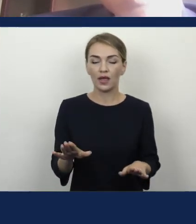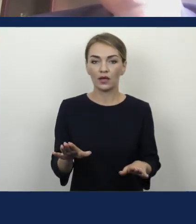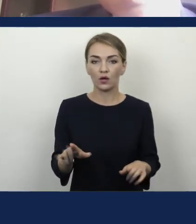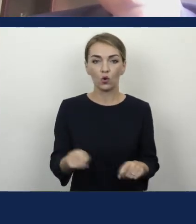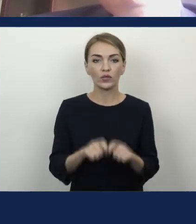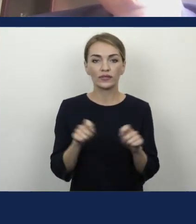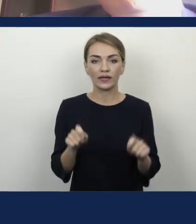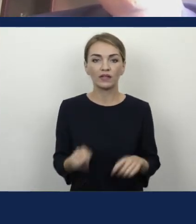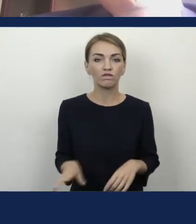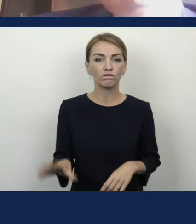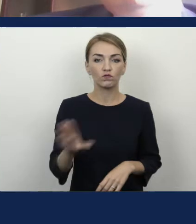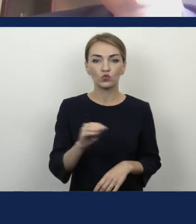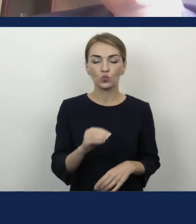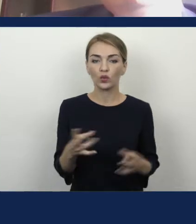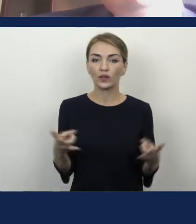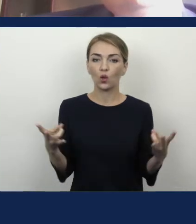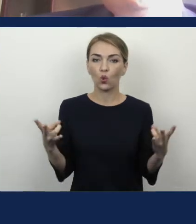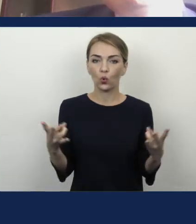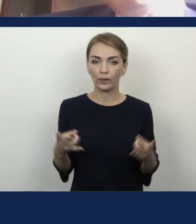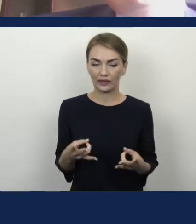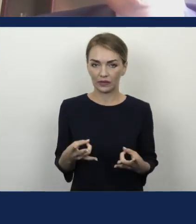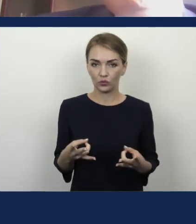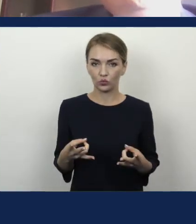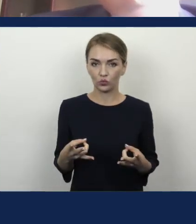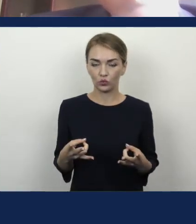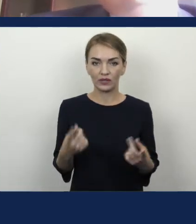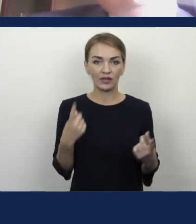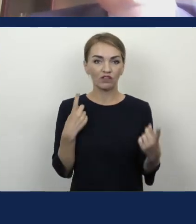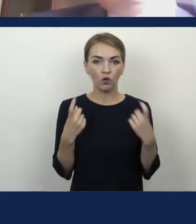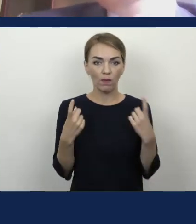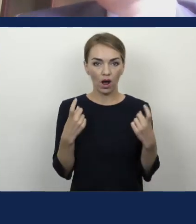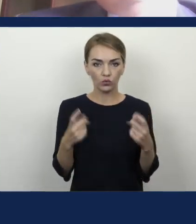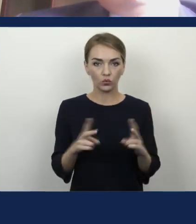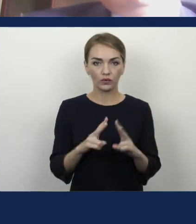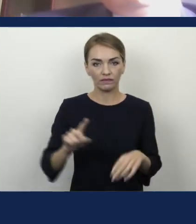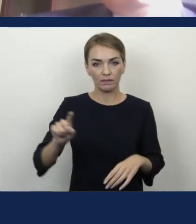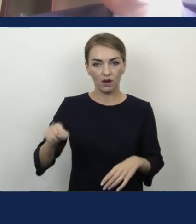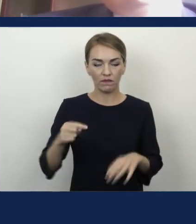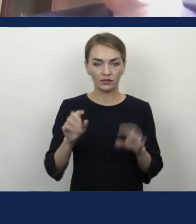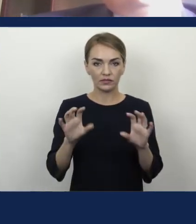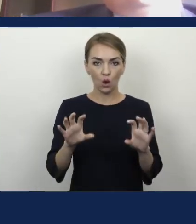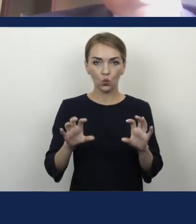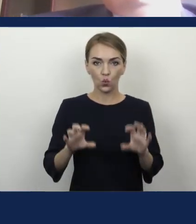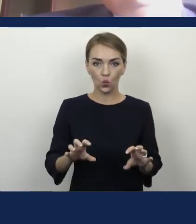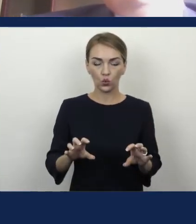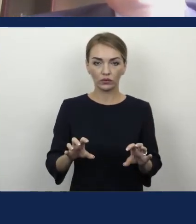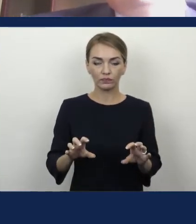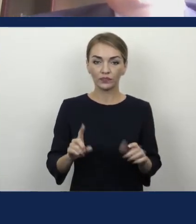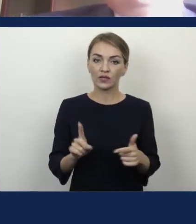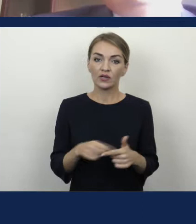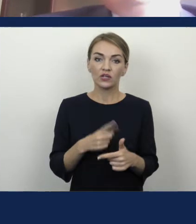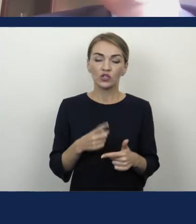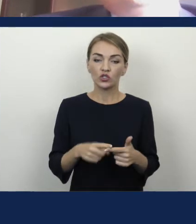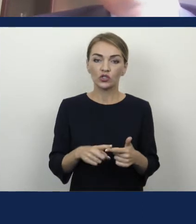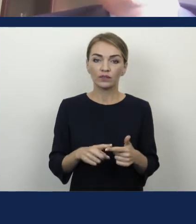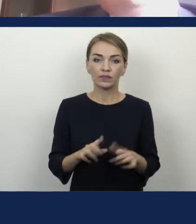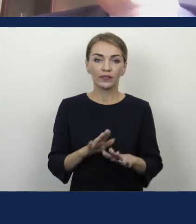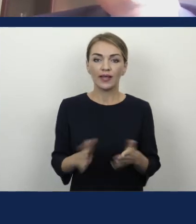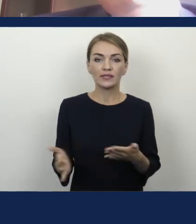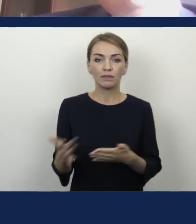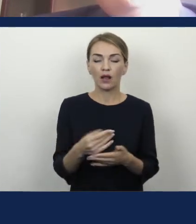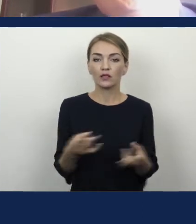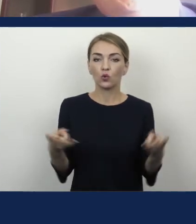required, according to law, information, or failed to collect the required number